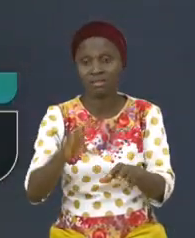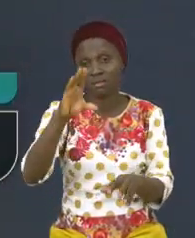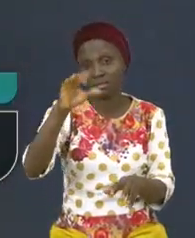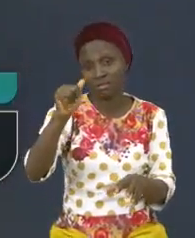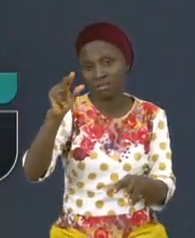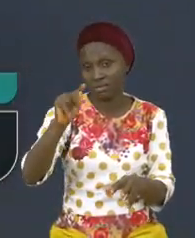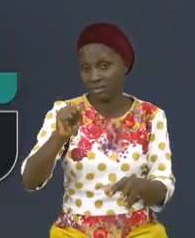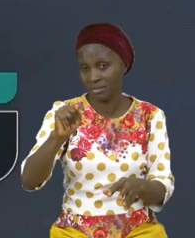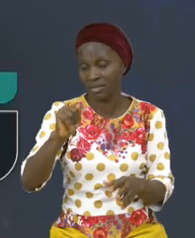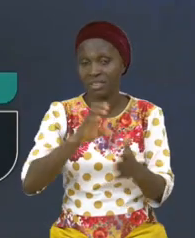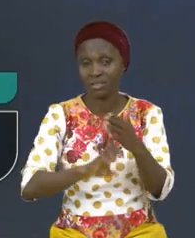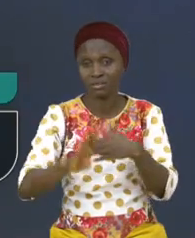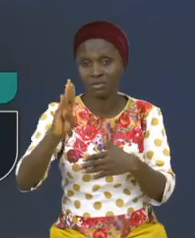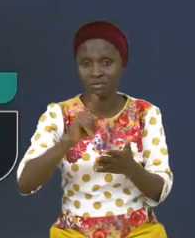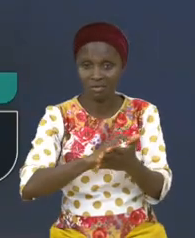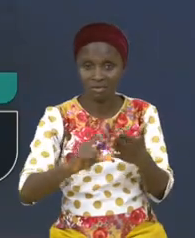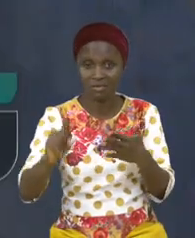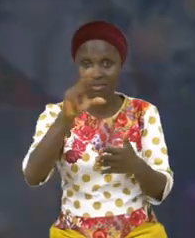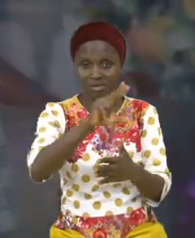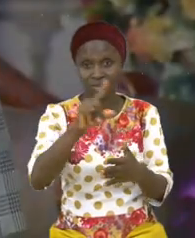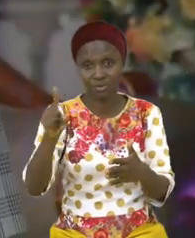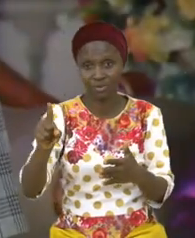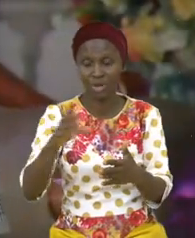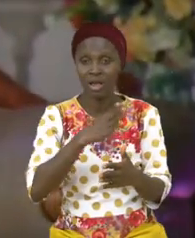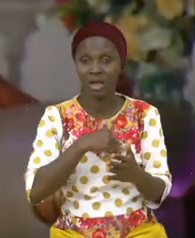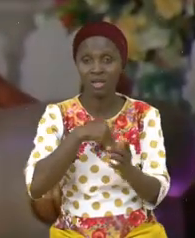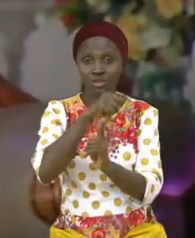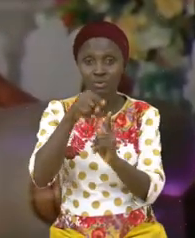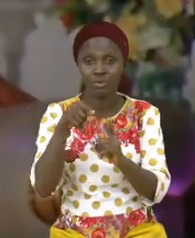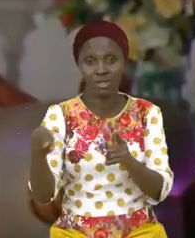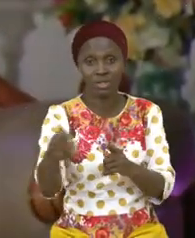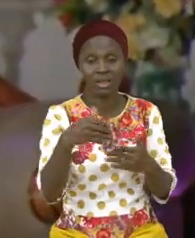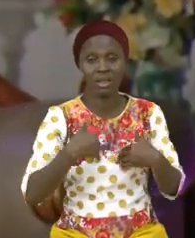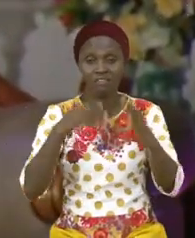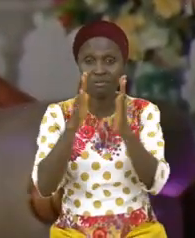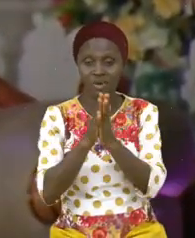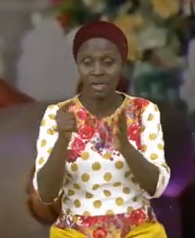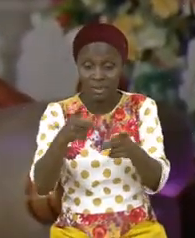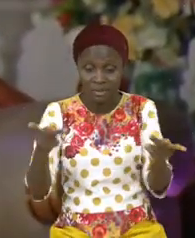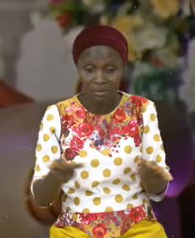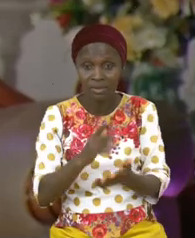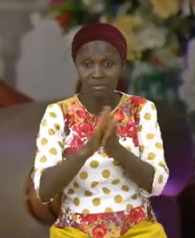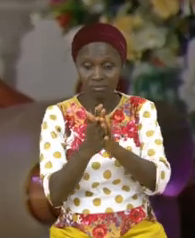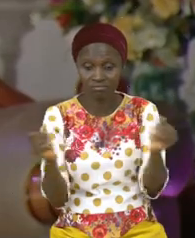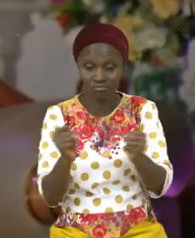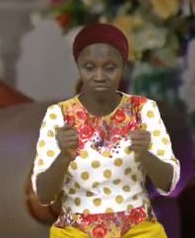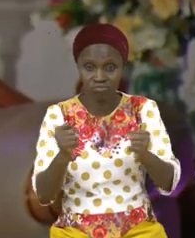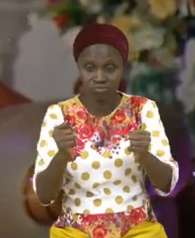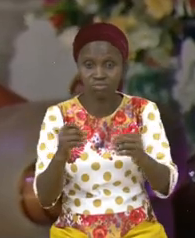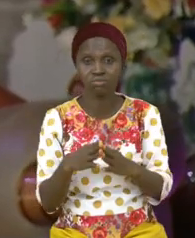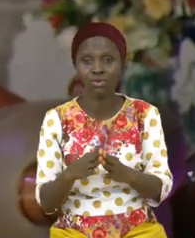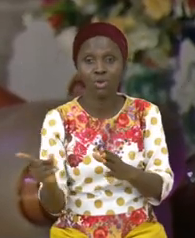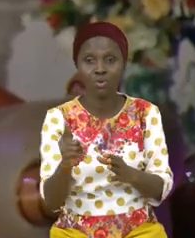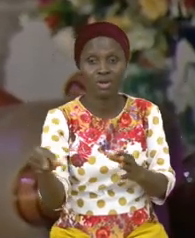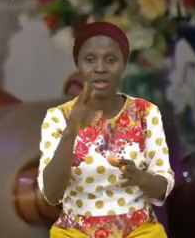verse 31. And when they had prayed, the place was shaking where they